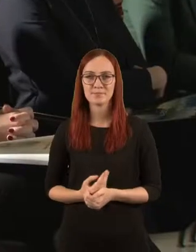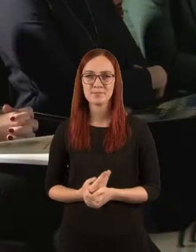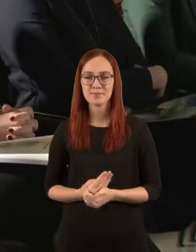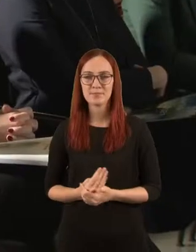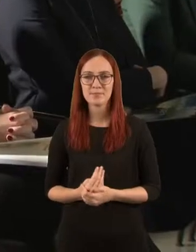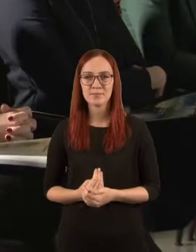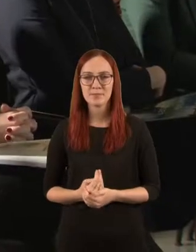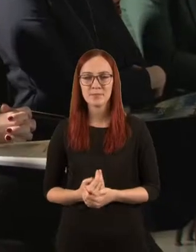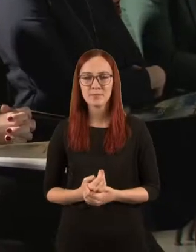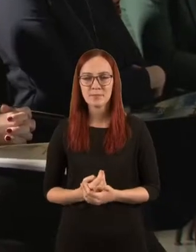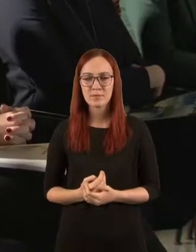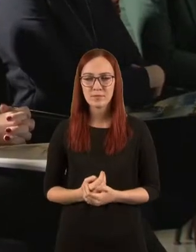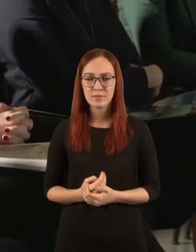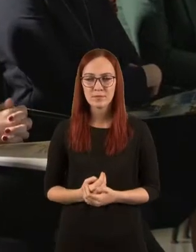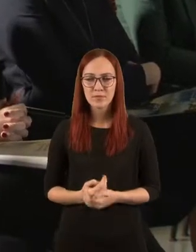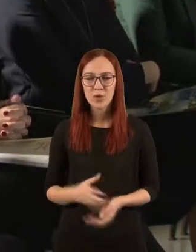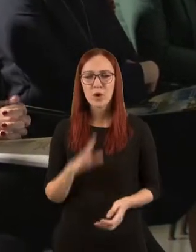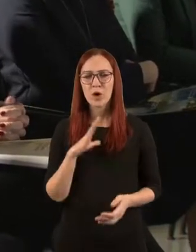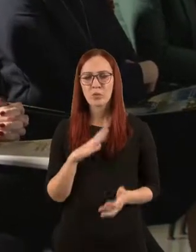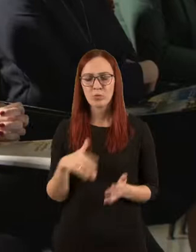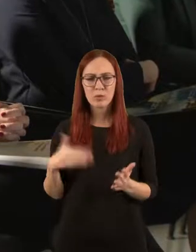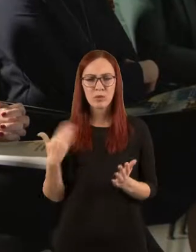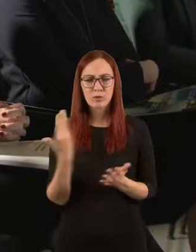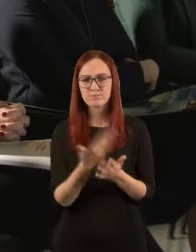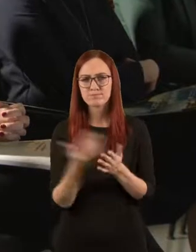Please go ahead.